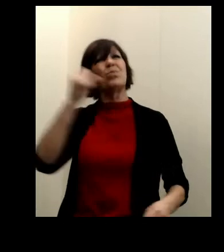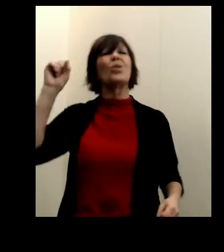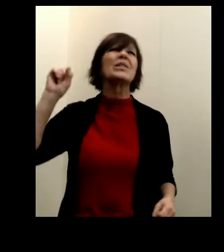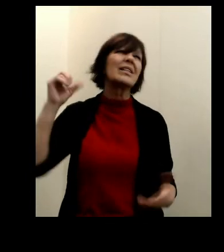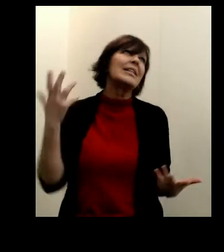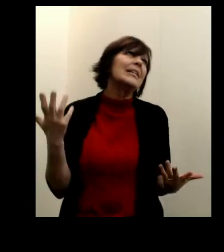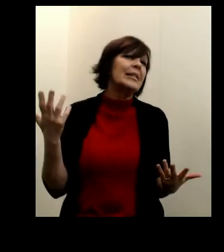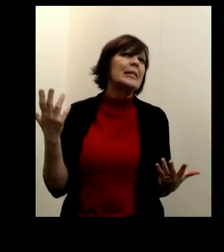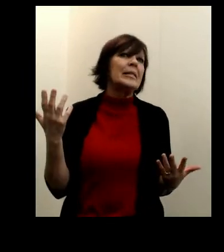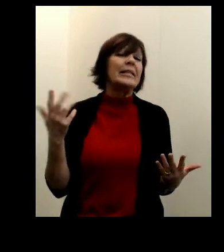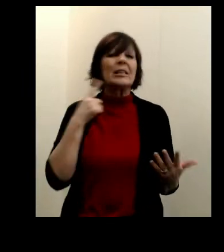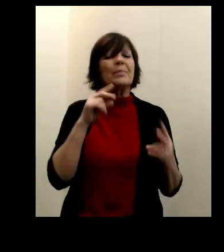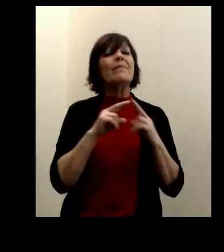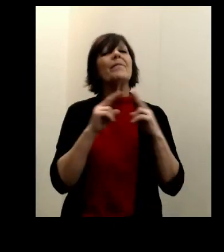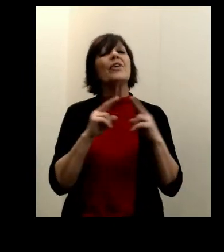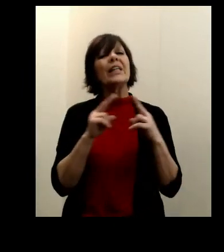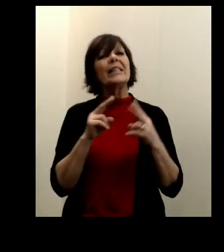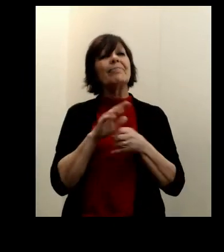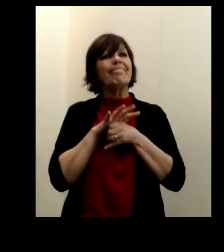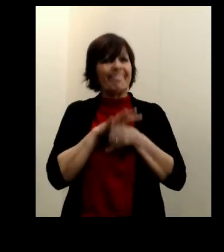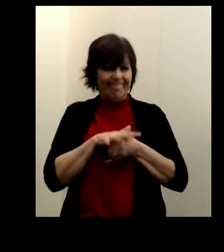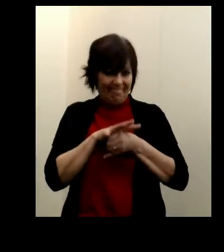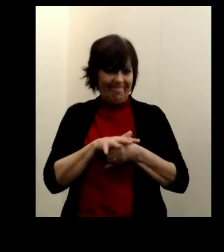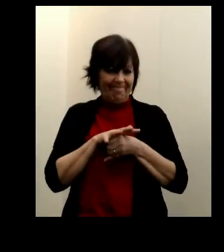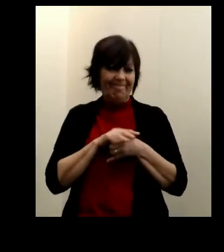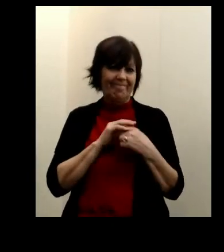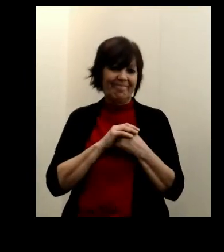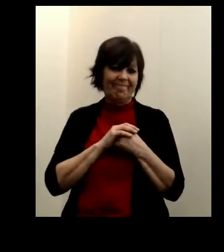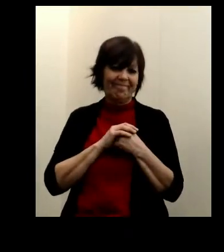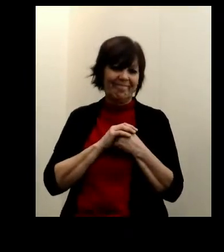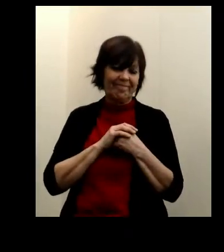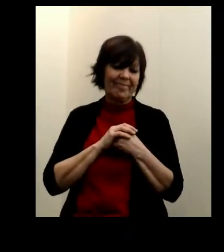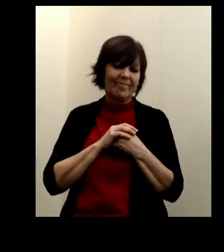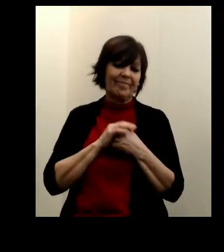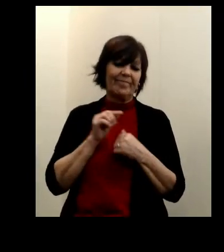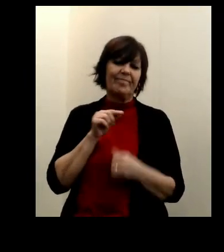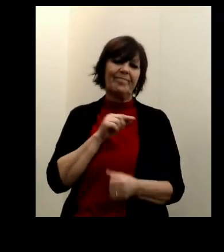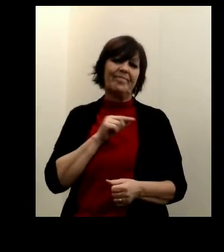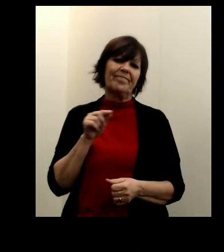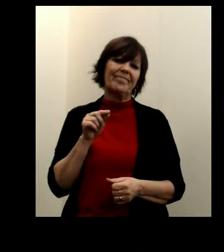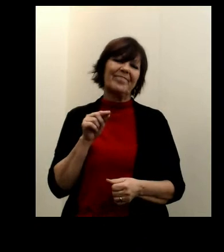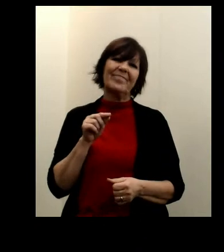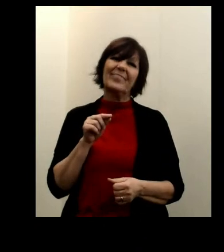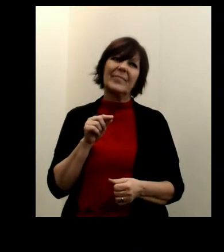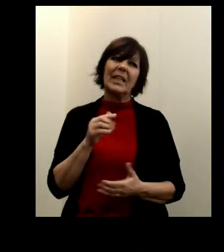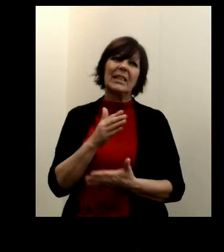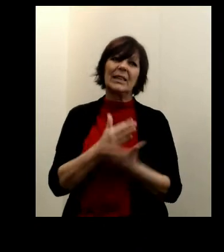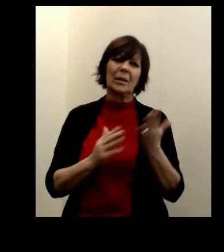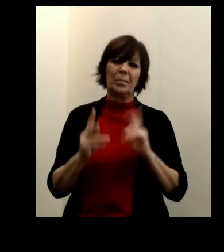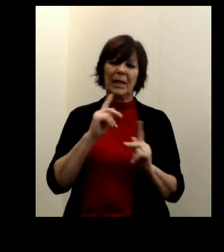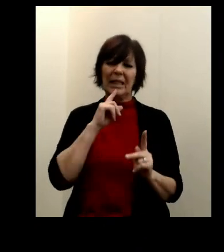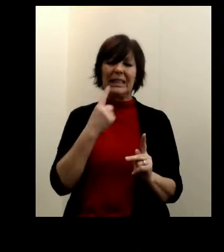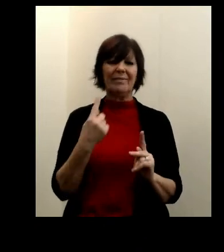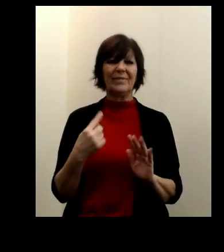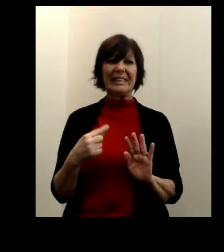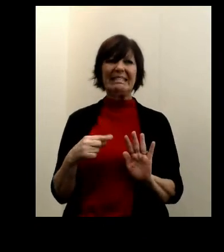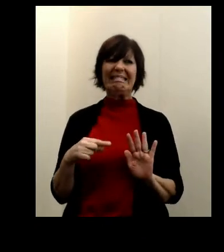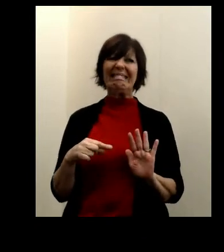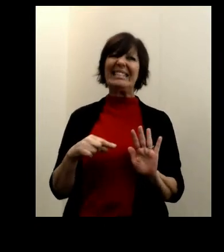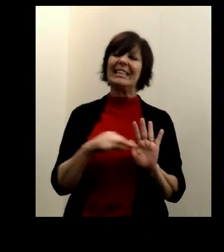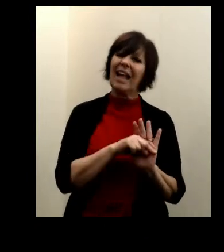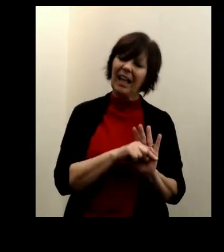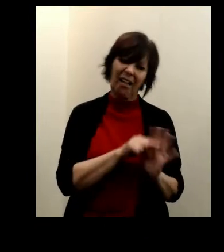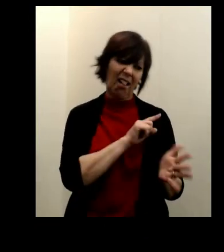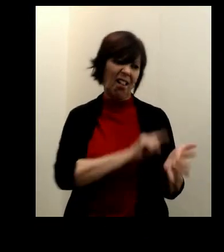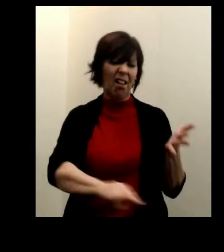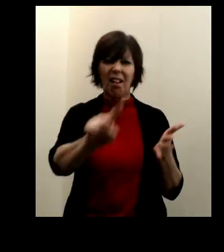it's been very distressing. And and they've made really negative comments about